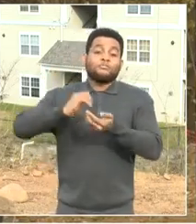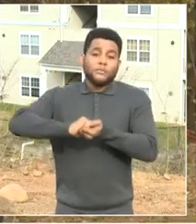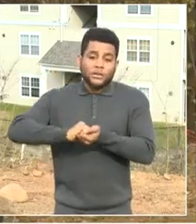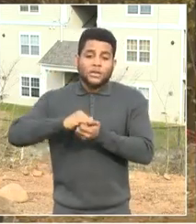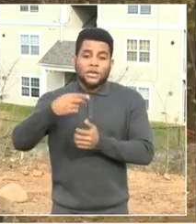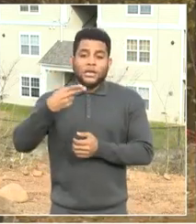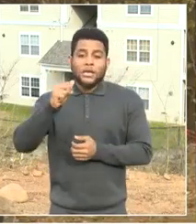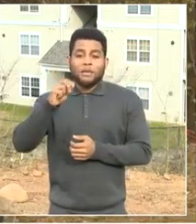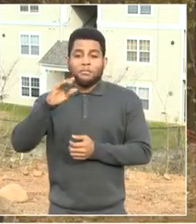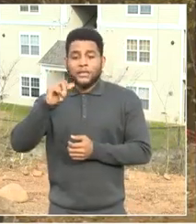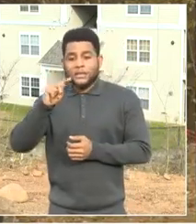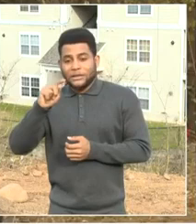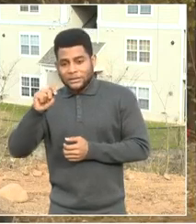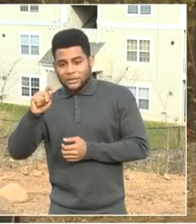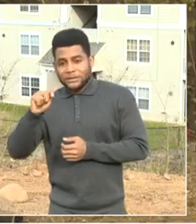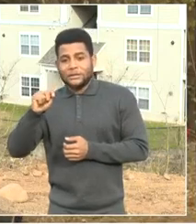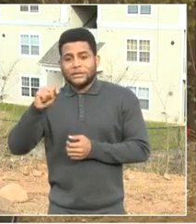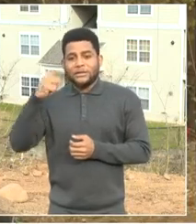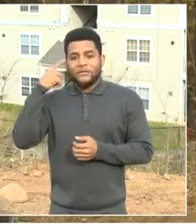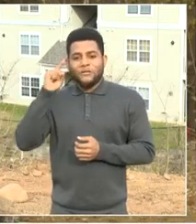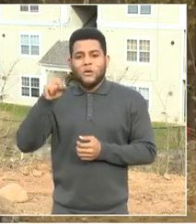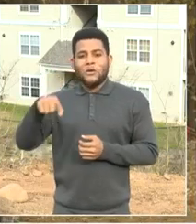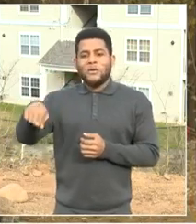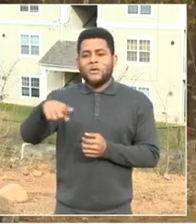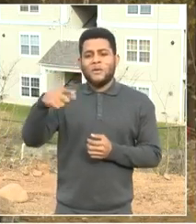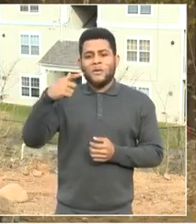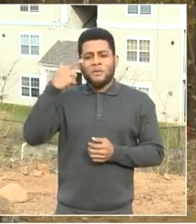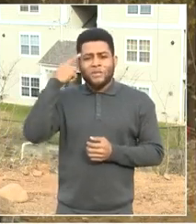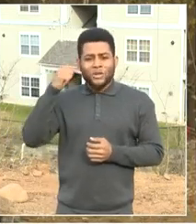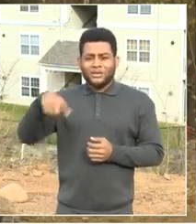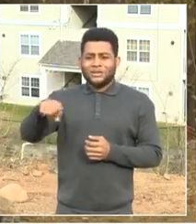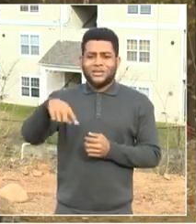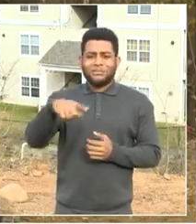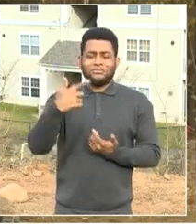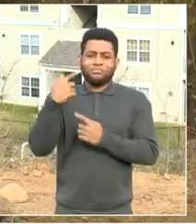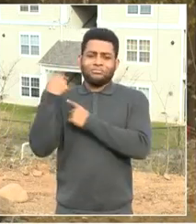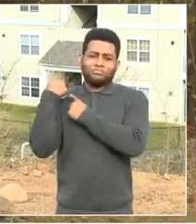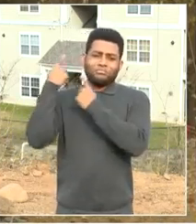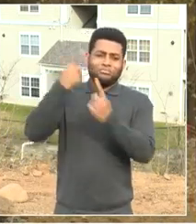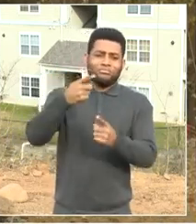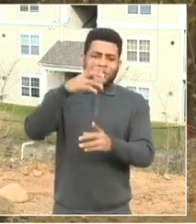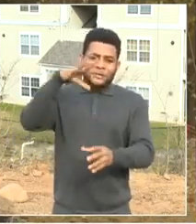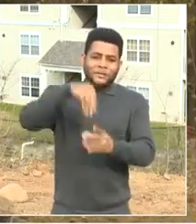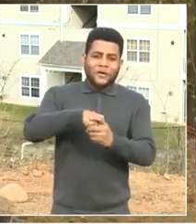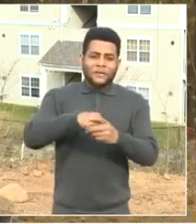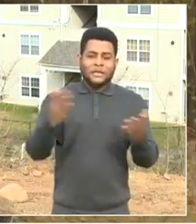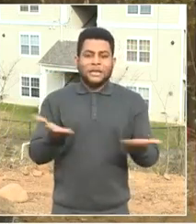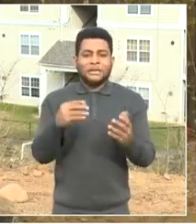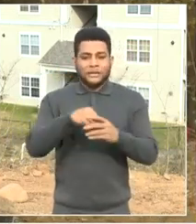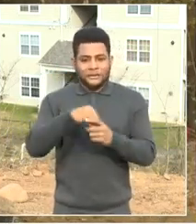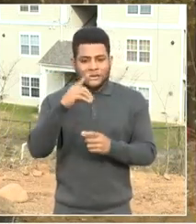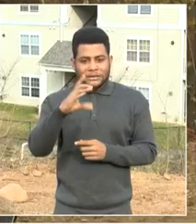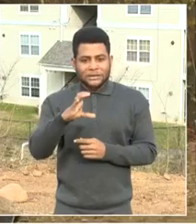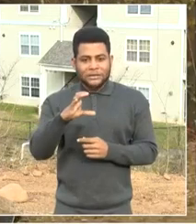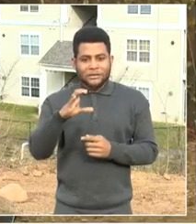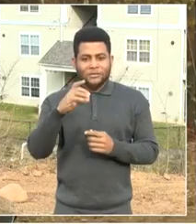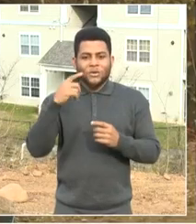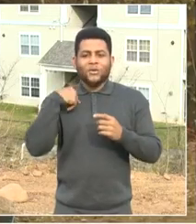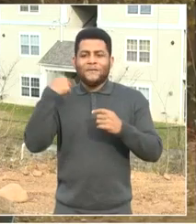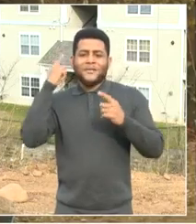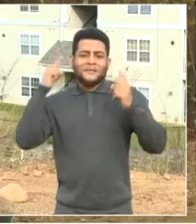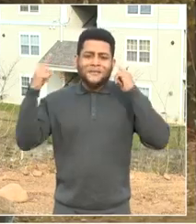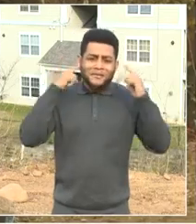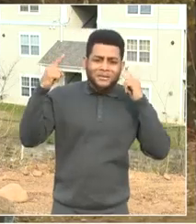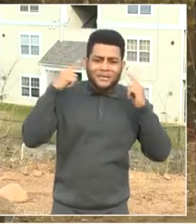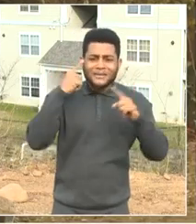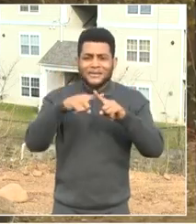long track record in the district. You've already heard from the speakers that affordable housing projects, the financing and putting